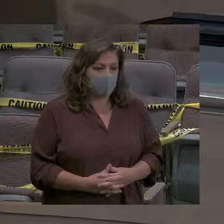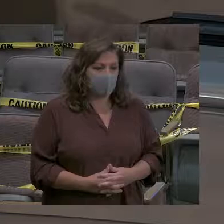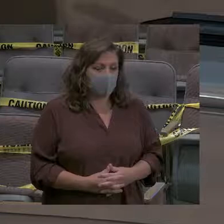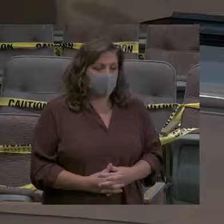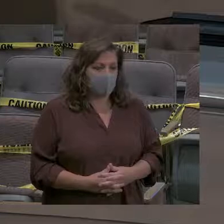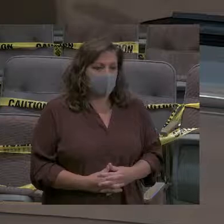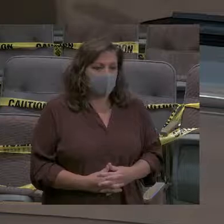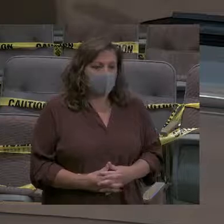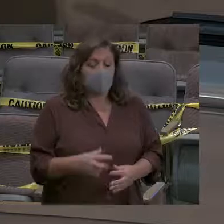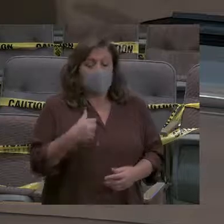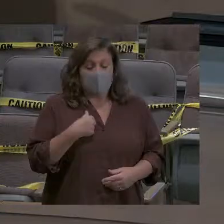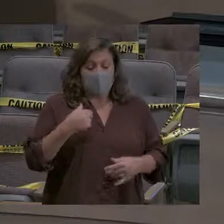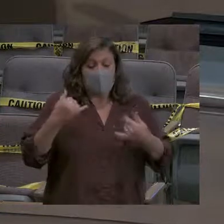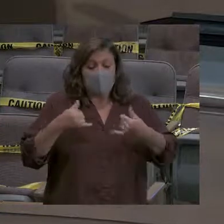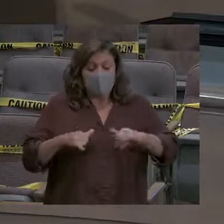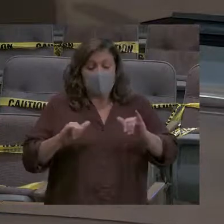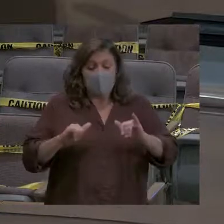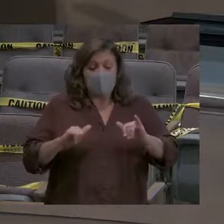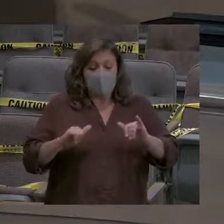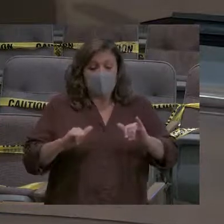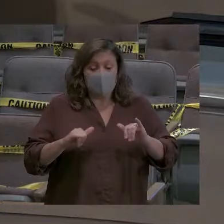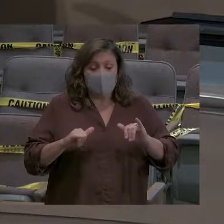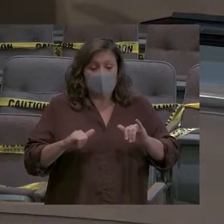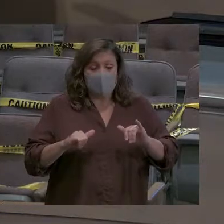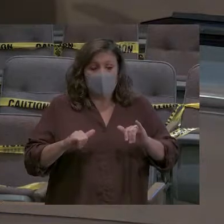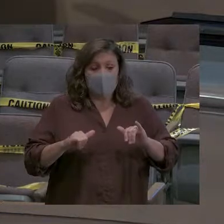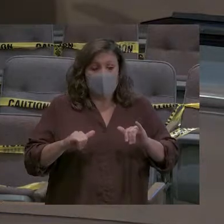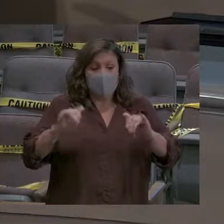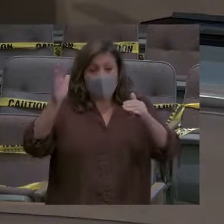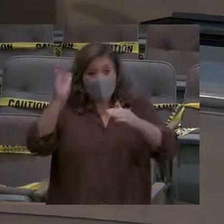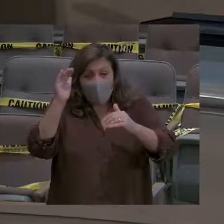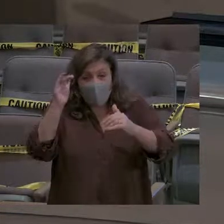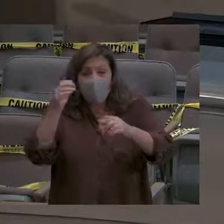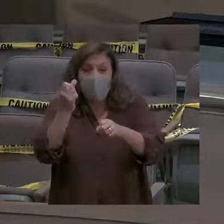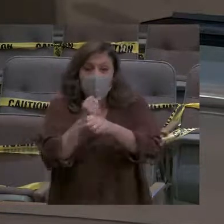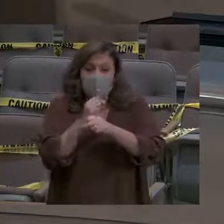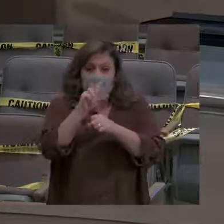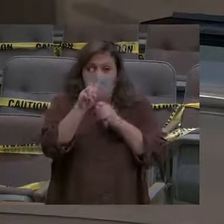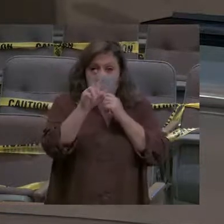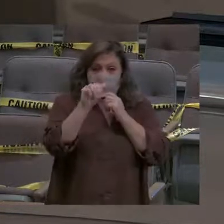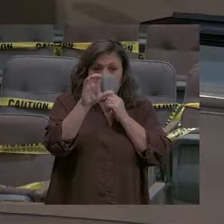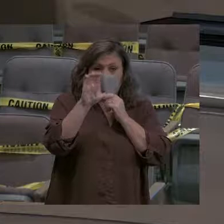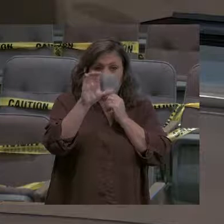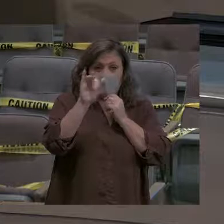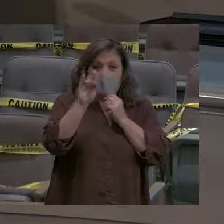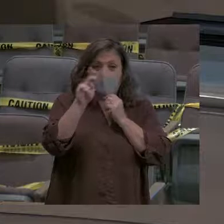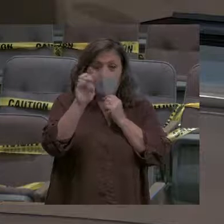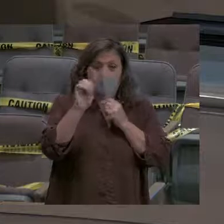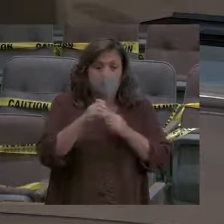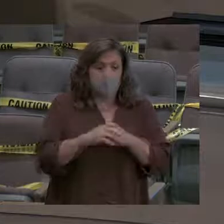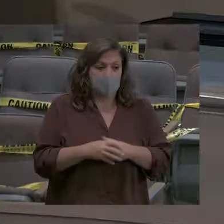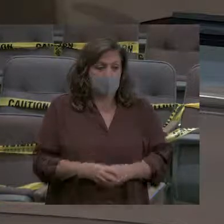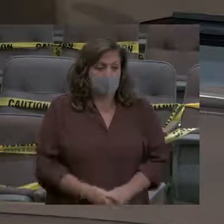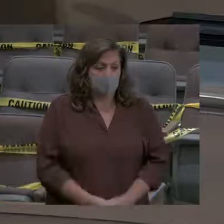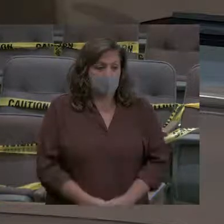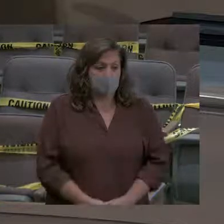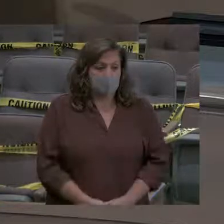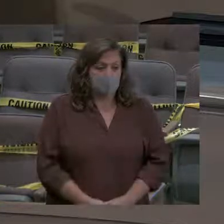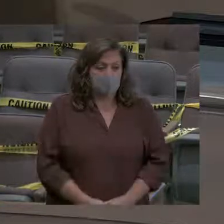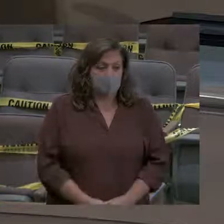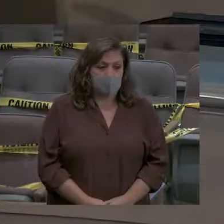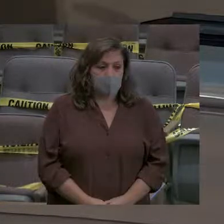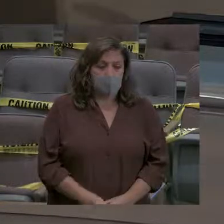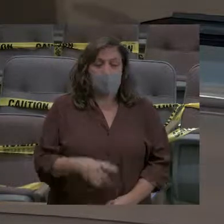ultimately is going to be that we'll develop a vaccine. There's over 60 potential vaccines that are being